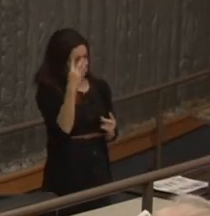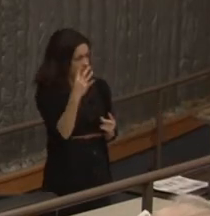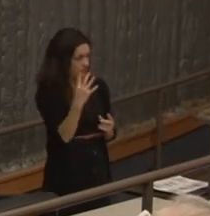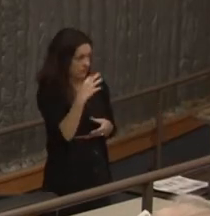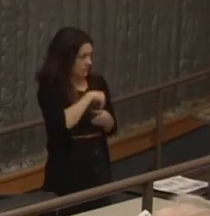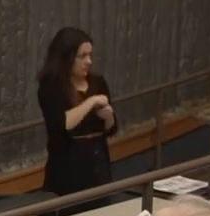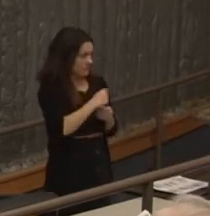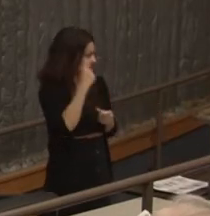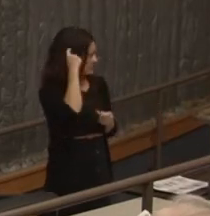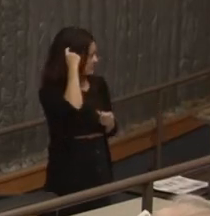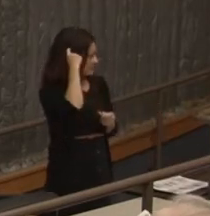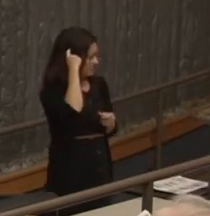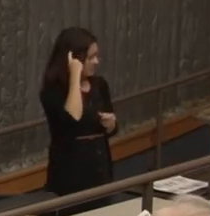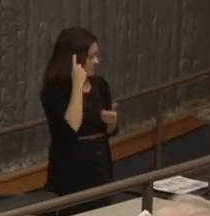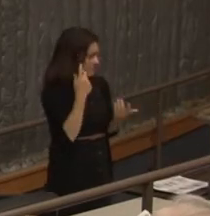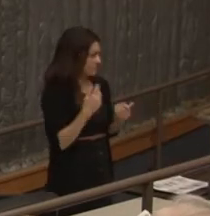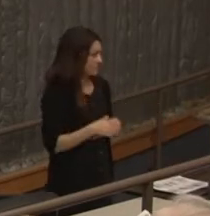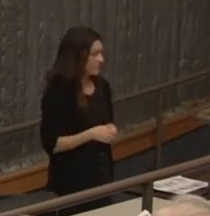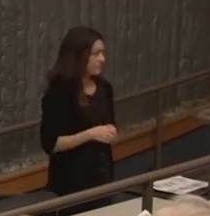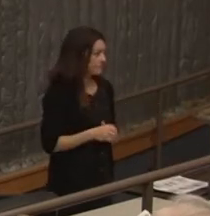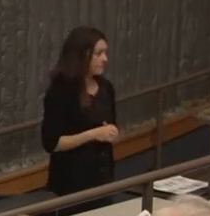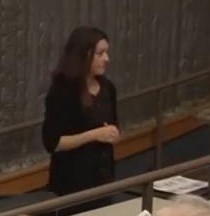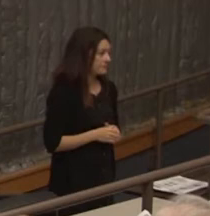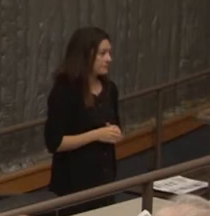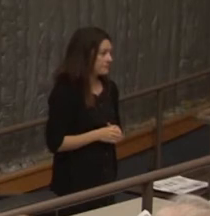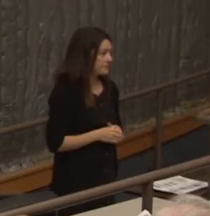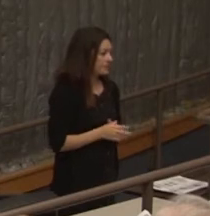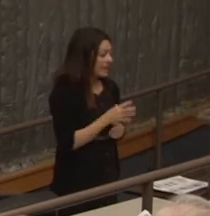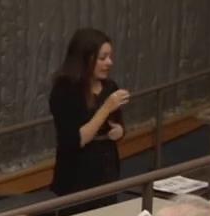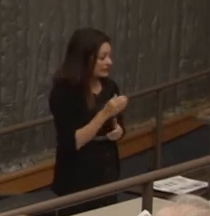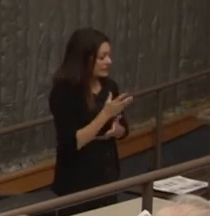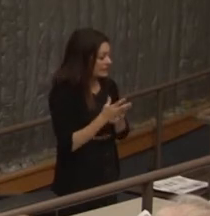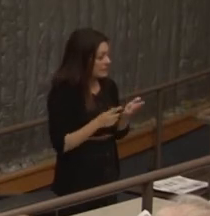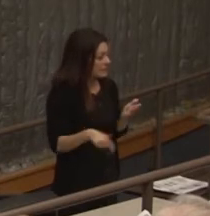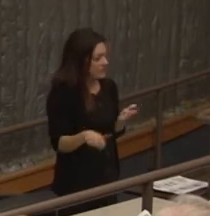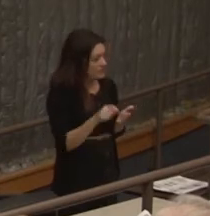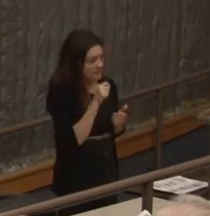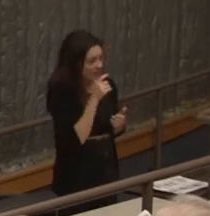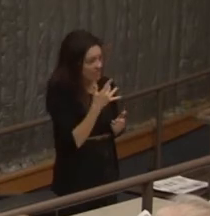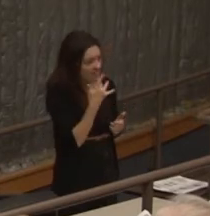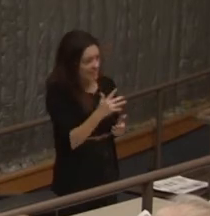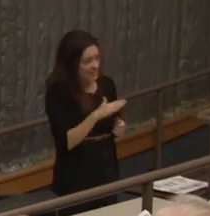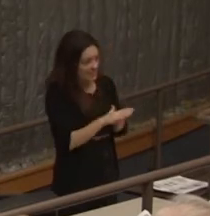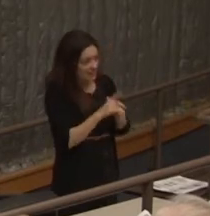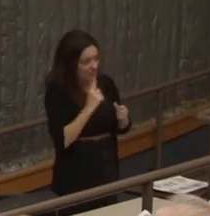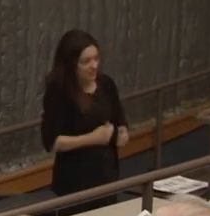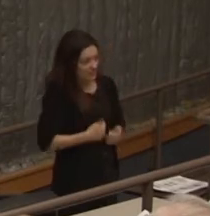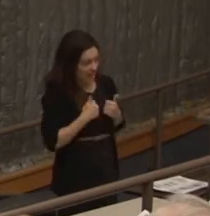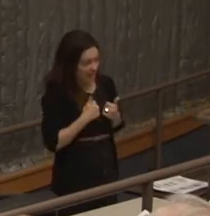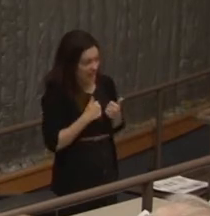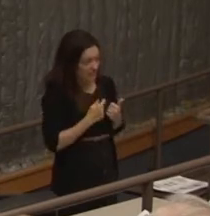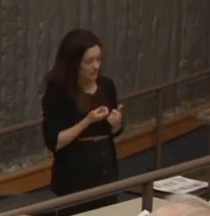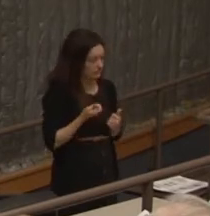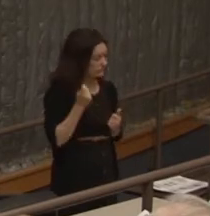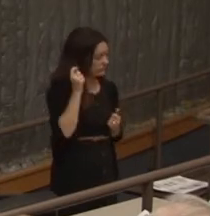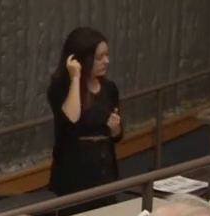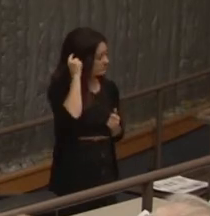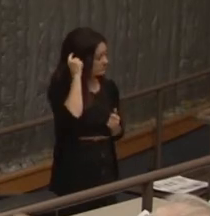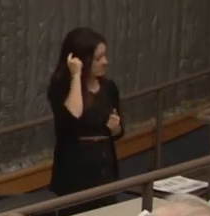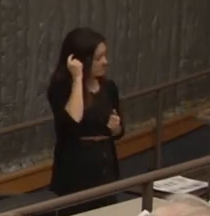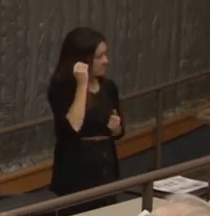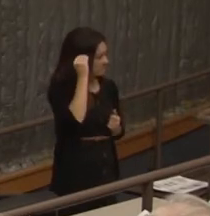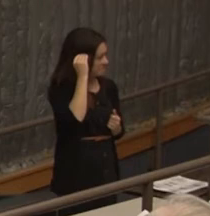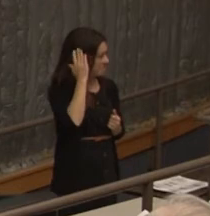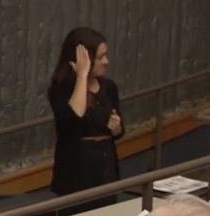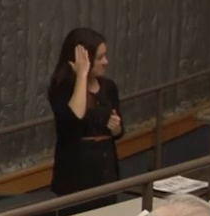happened to those not lucky enough to survive. And that's the twin paradox with which he continues to live his life today. He